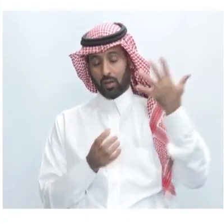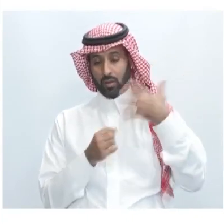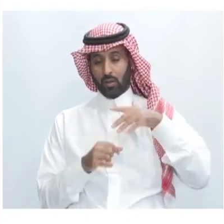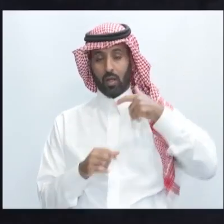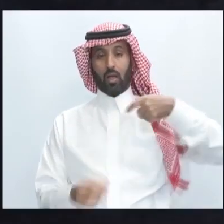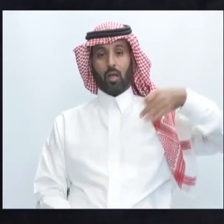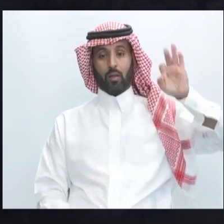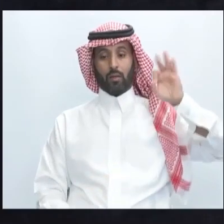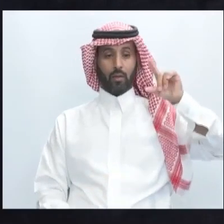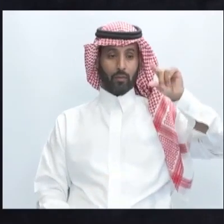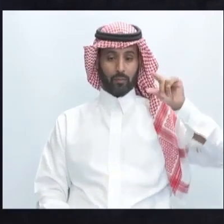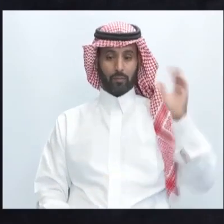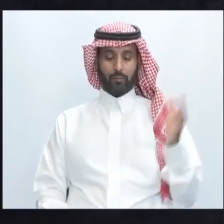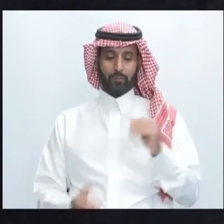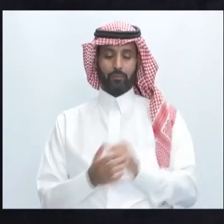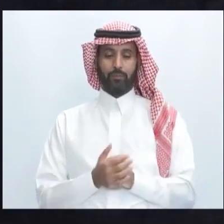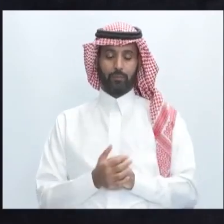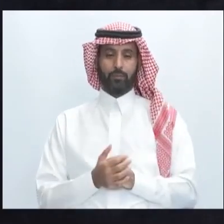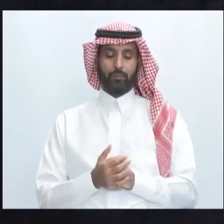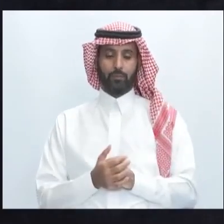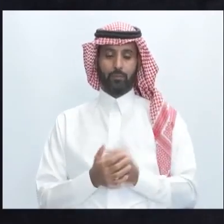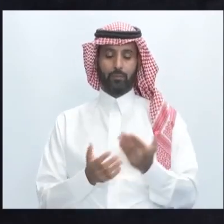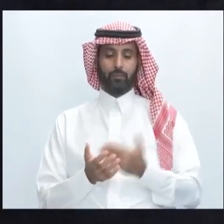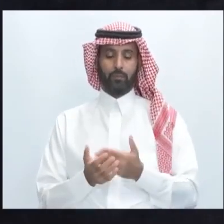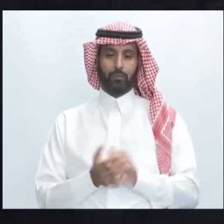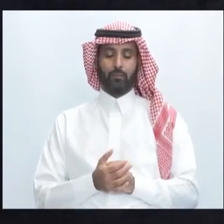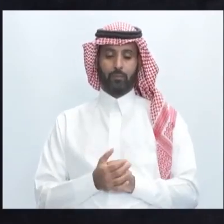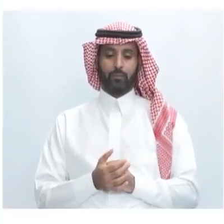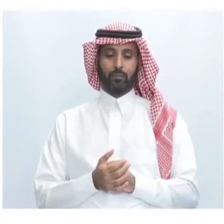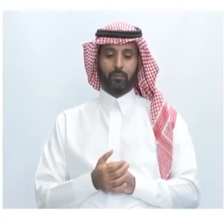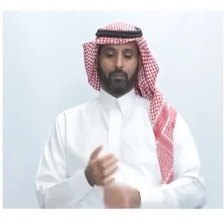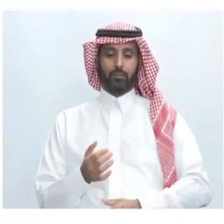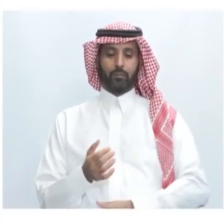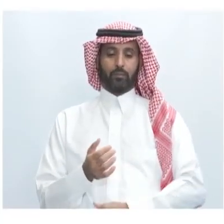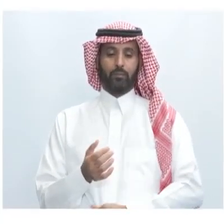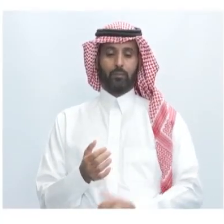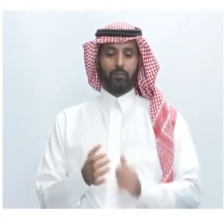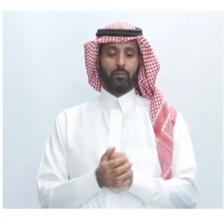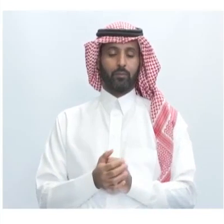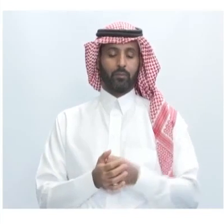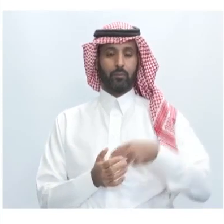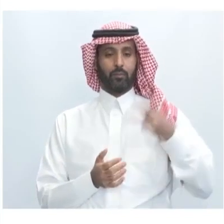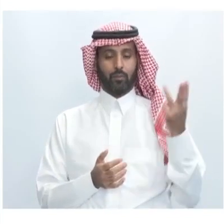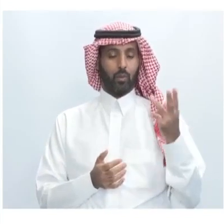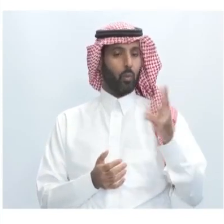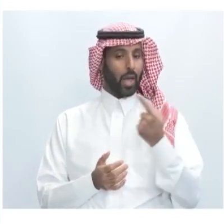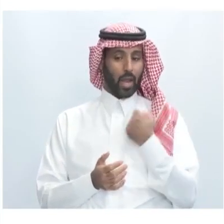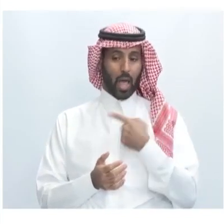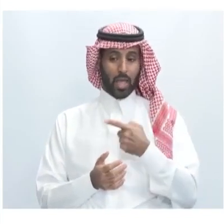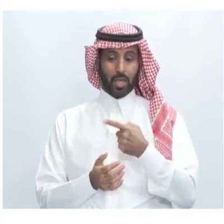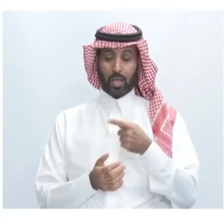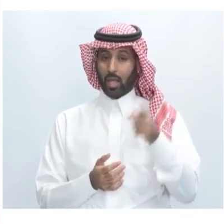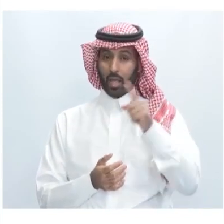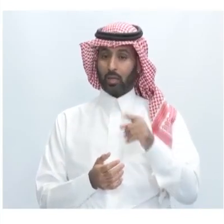Don't capitalize the seasons with the small F in the fall. Excellent. Number three, when I asked to